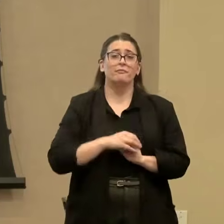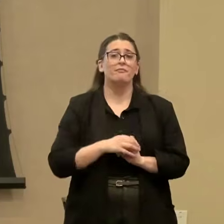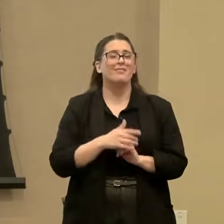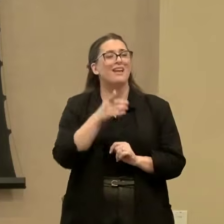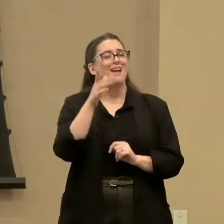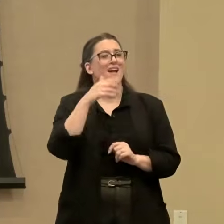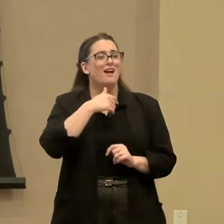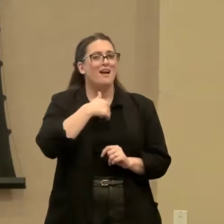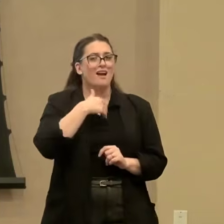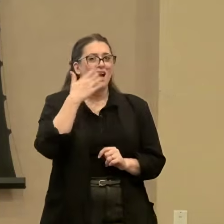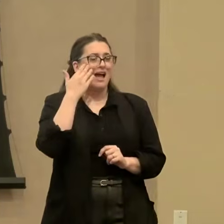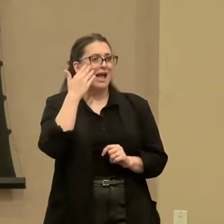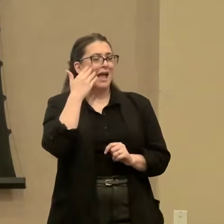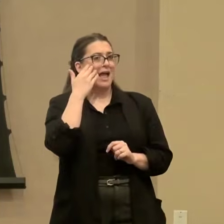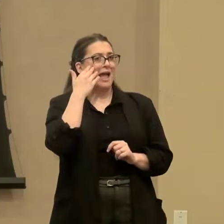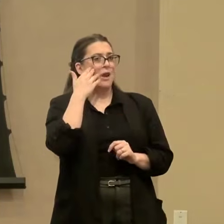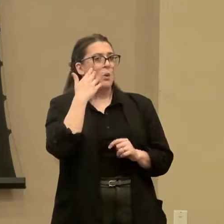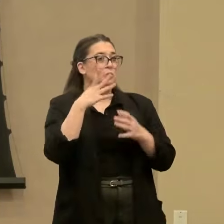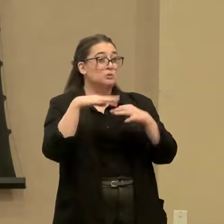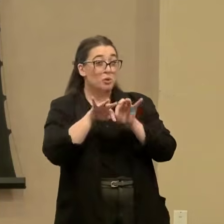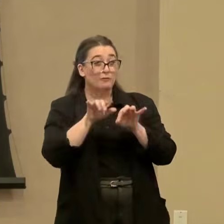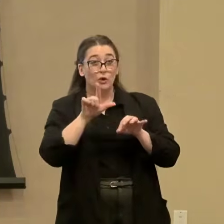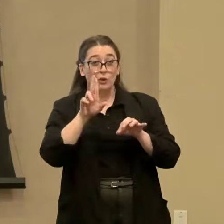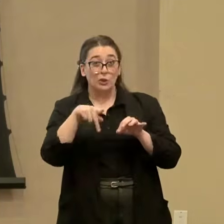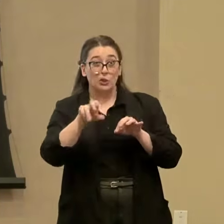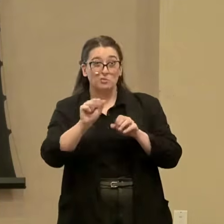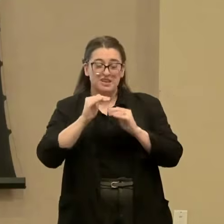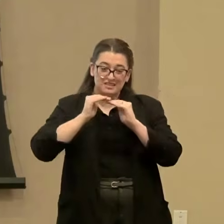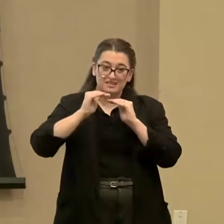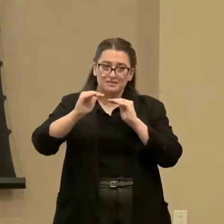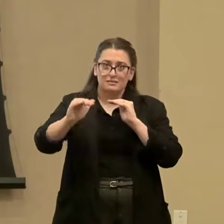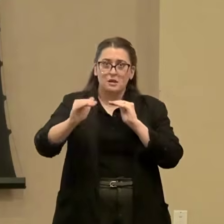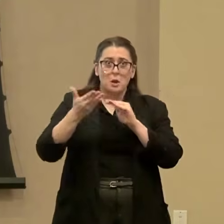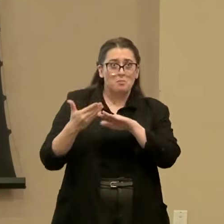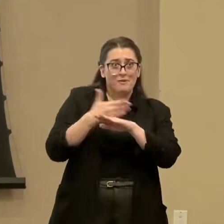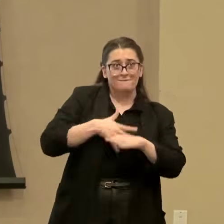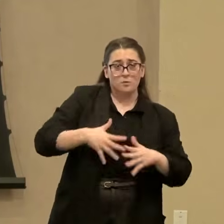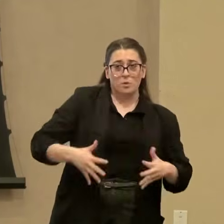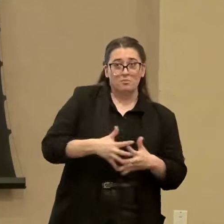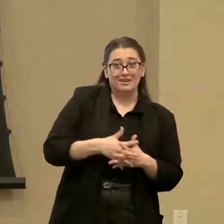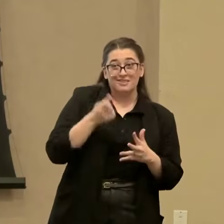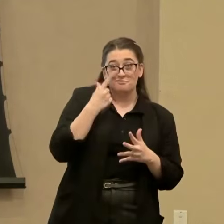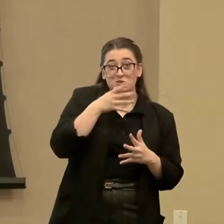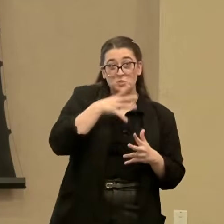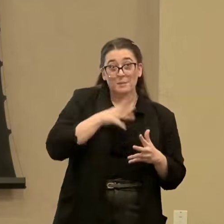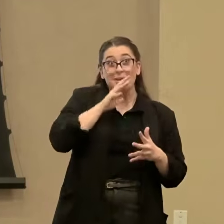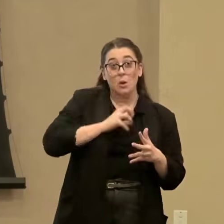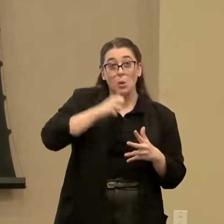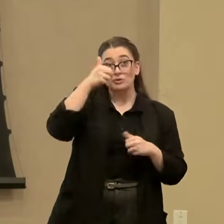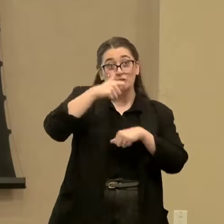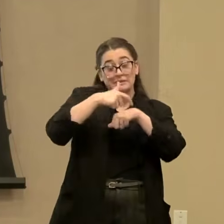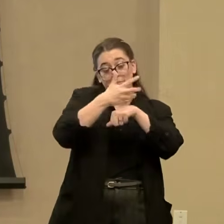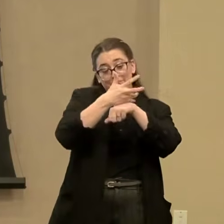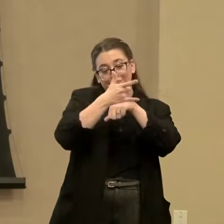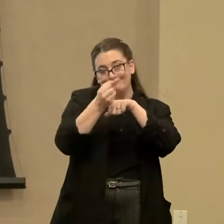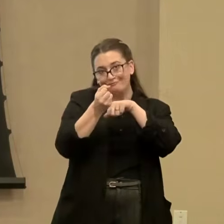I know that it's very important for your lupus to be stable before you try to get pregnant, but obviously as women get older, you start running out of time.